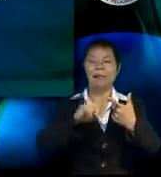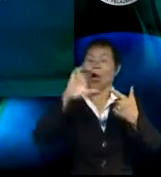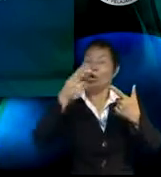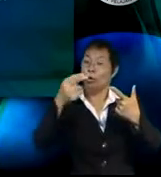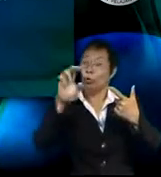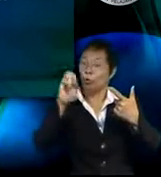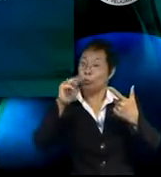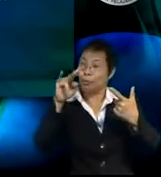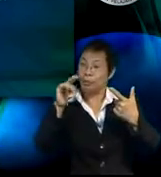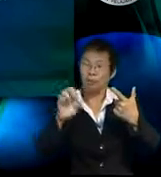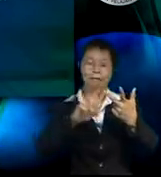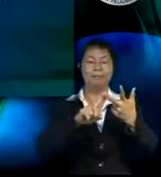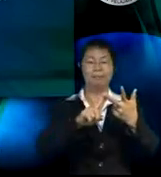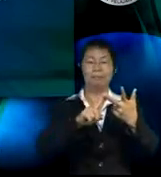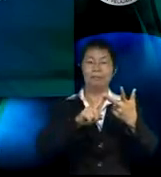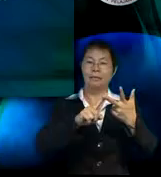chromium,